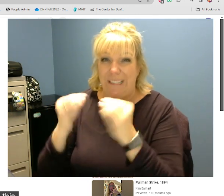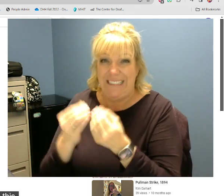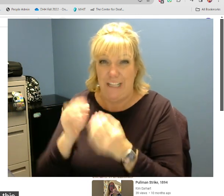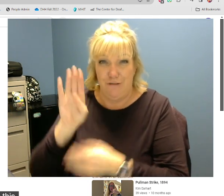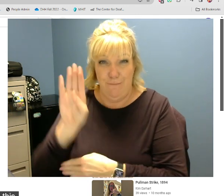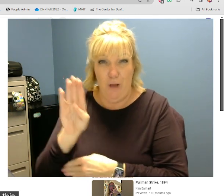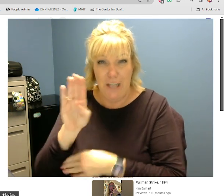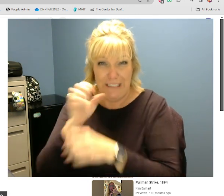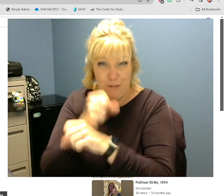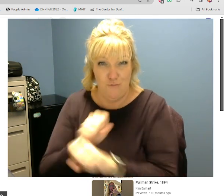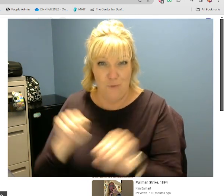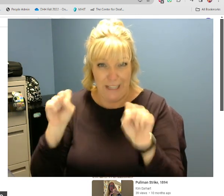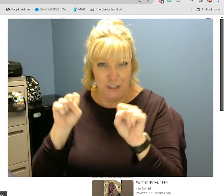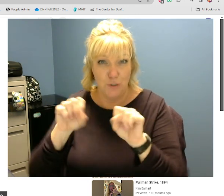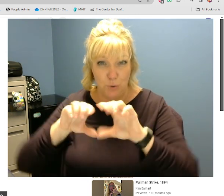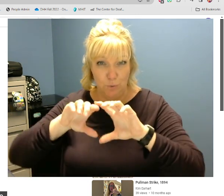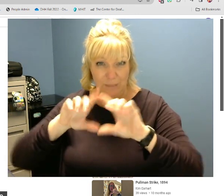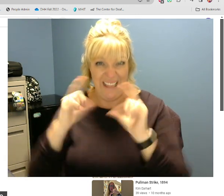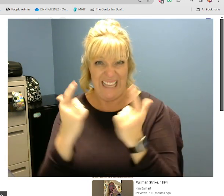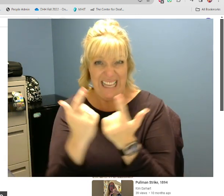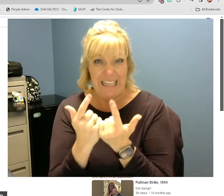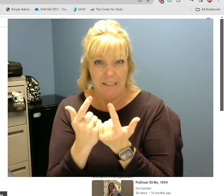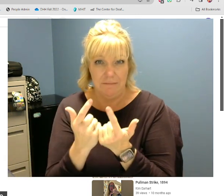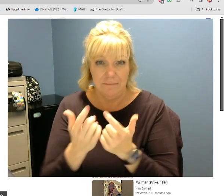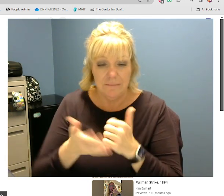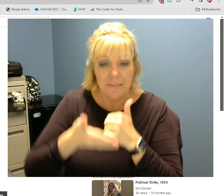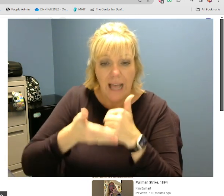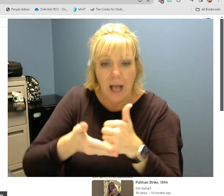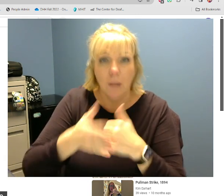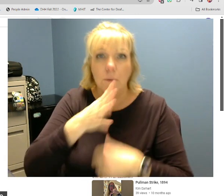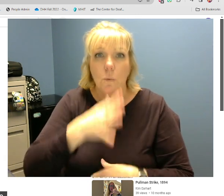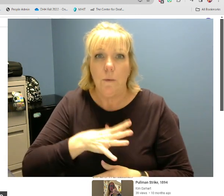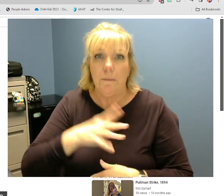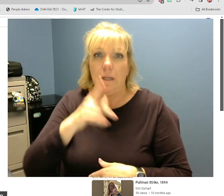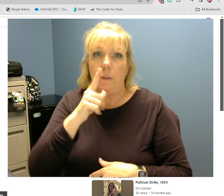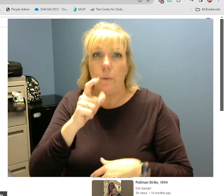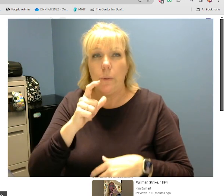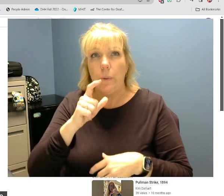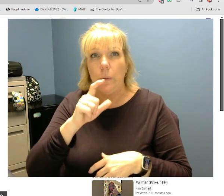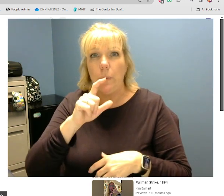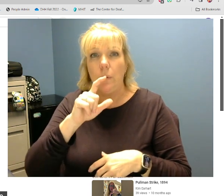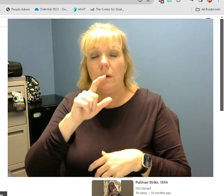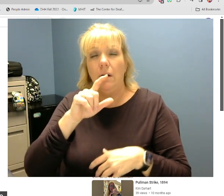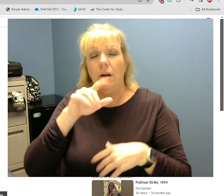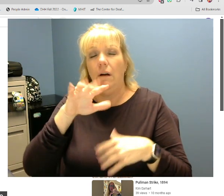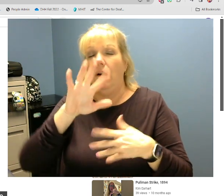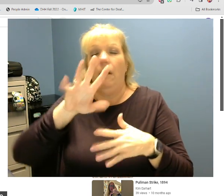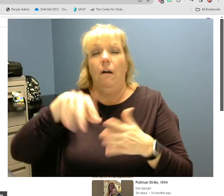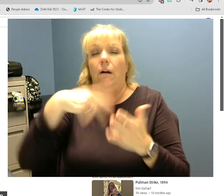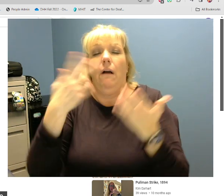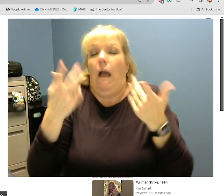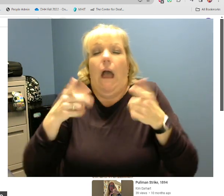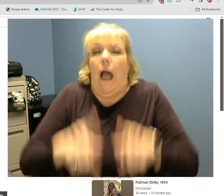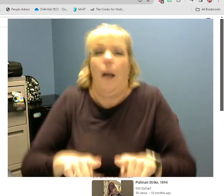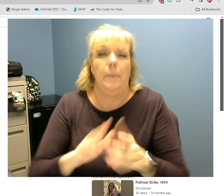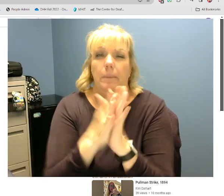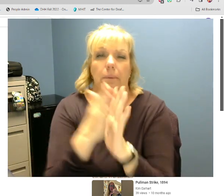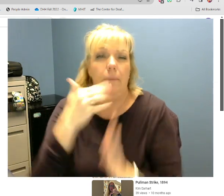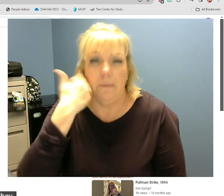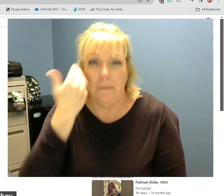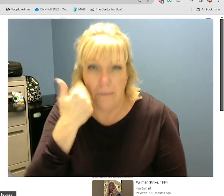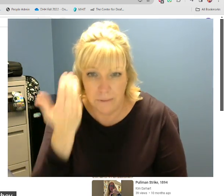who would help women that had like fallen into prostitution, these so-called fallen women, they